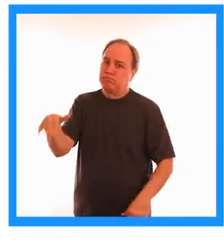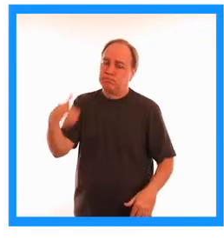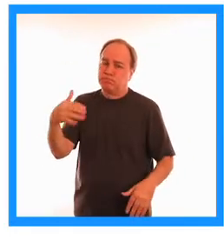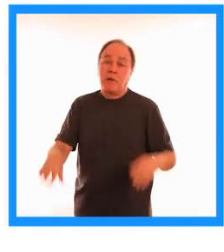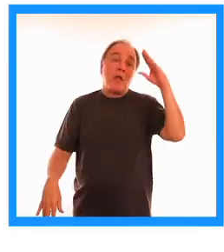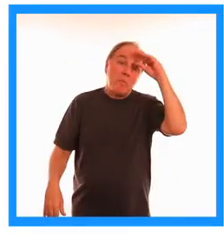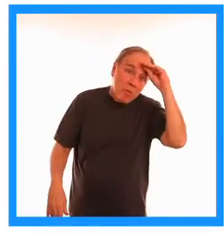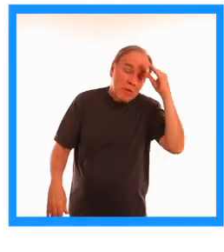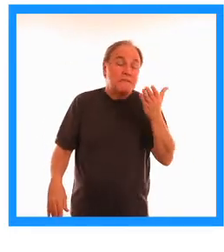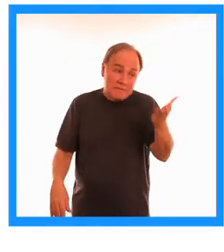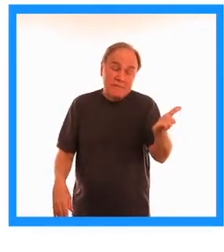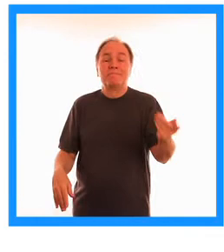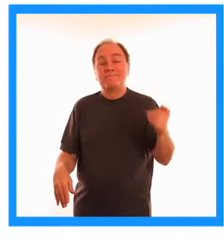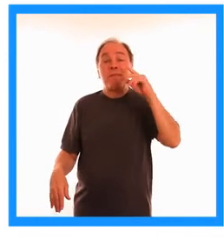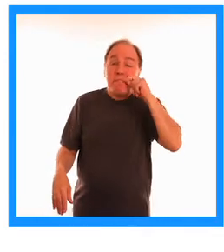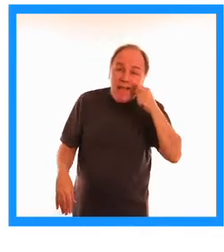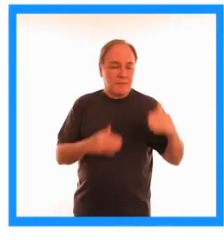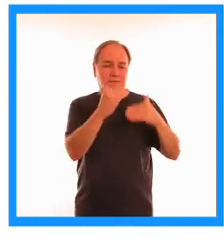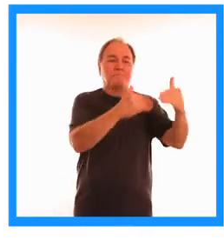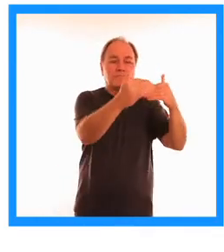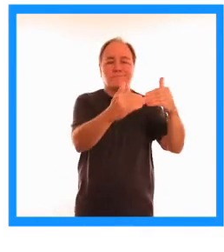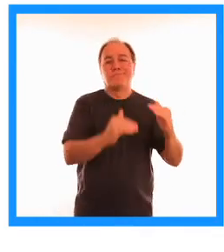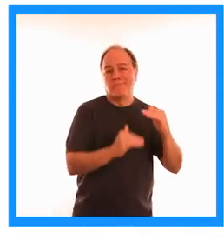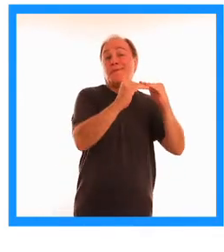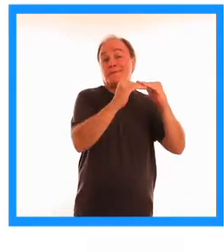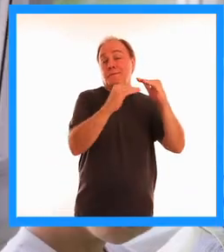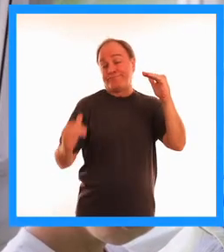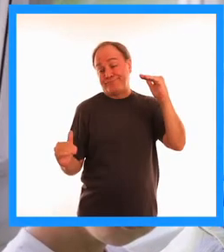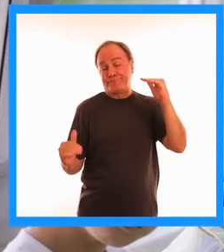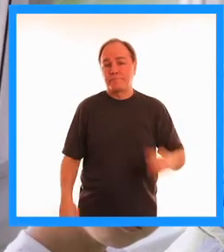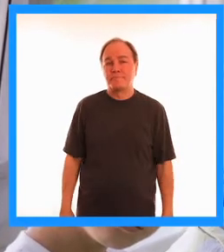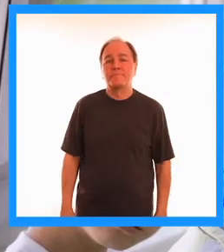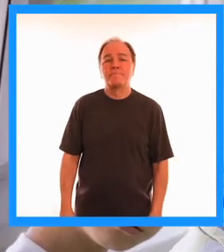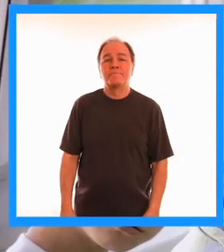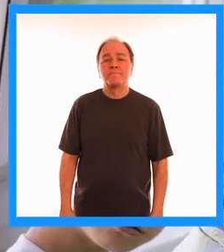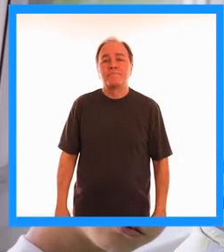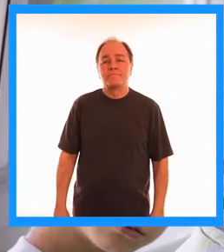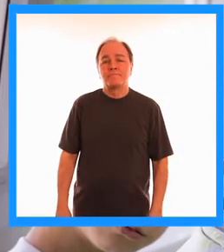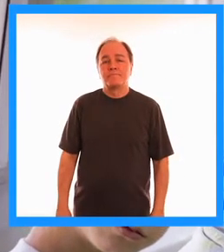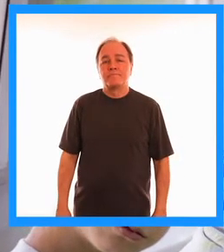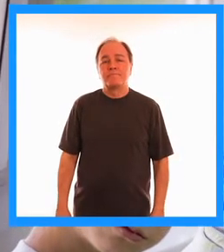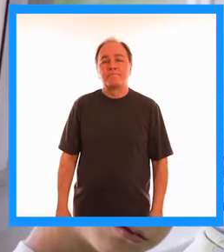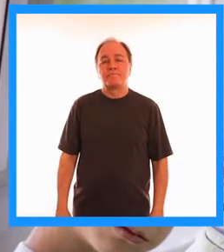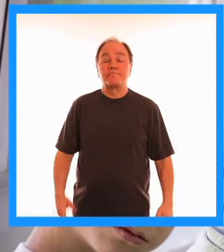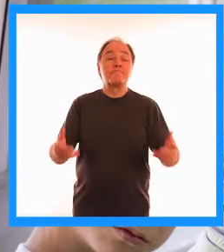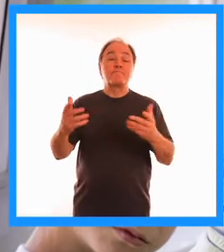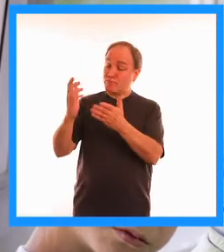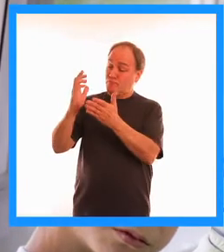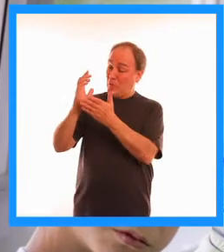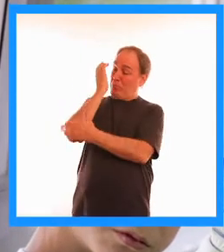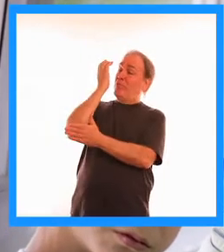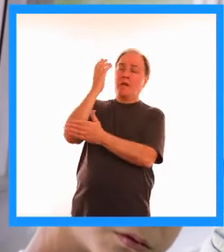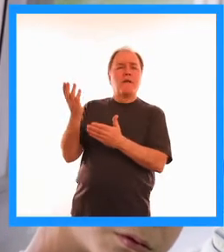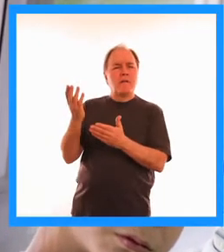Disabilities, CRPD, governments have assumed the responsibility of ensuring that all children, irrespective of ability or disability, enjoy